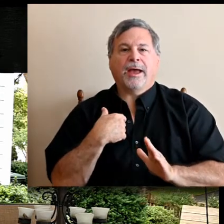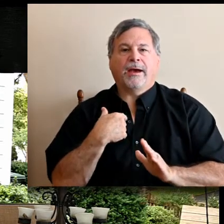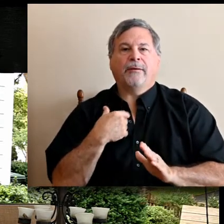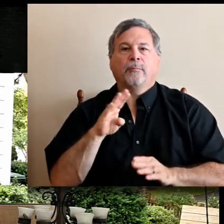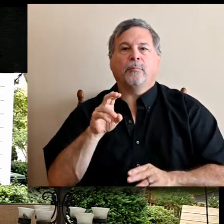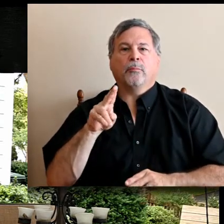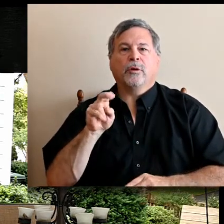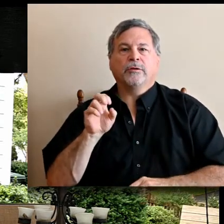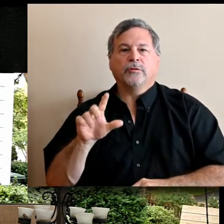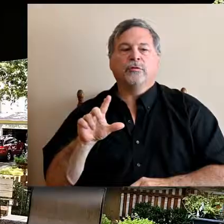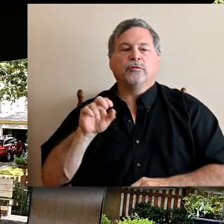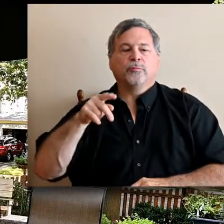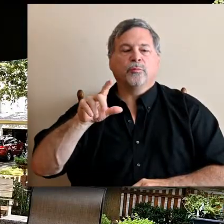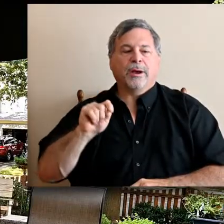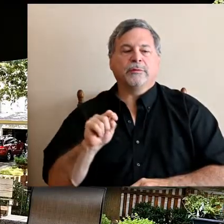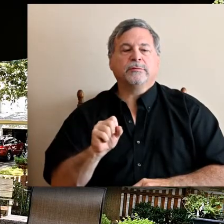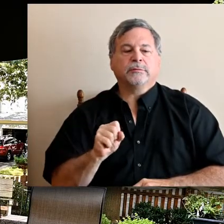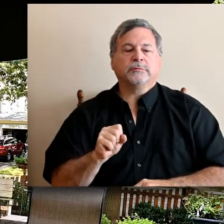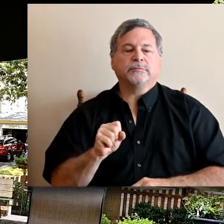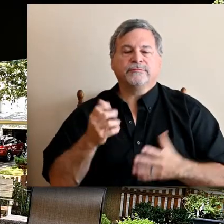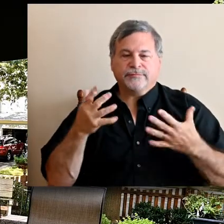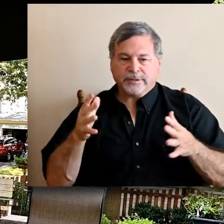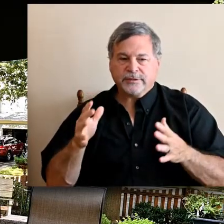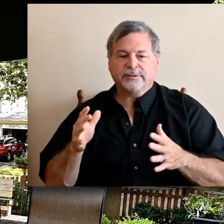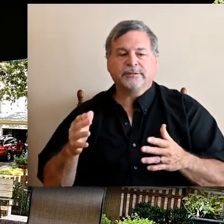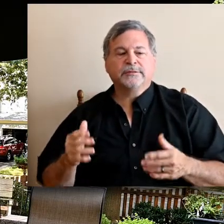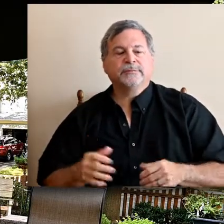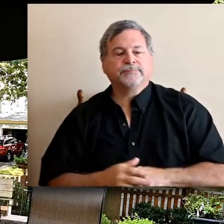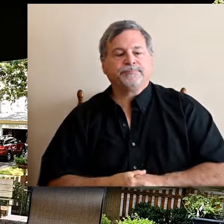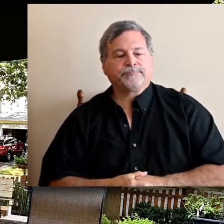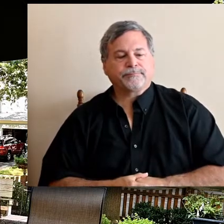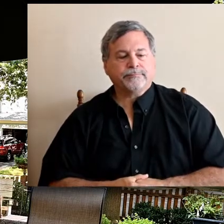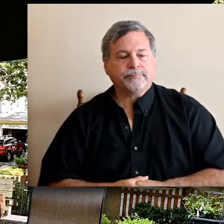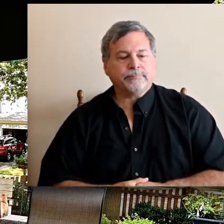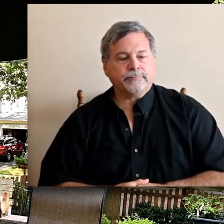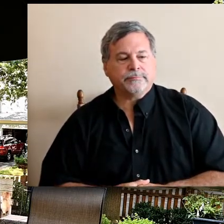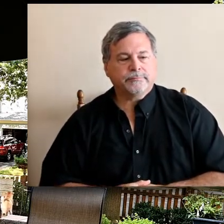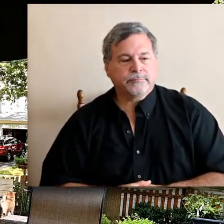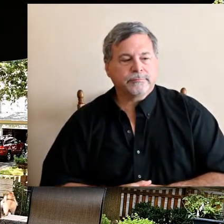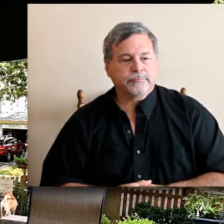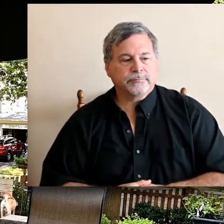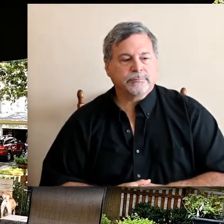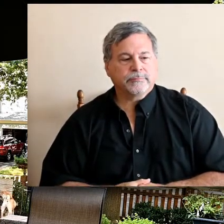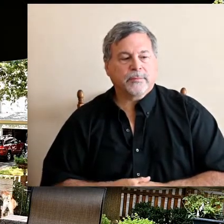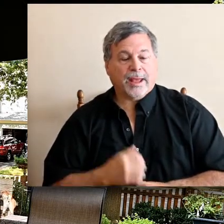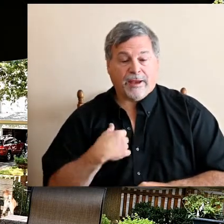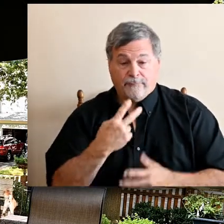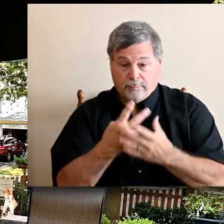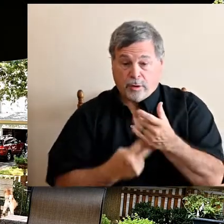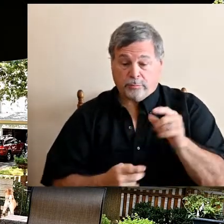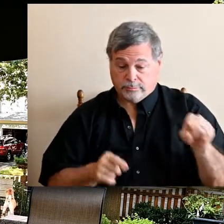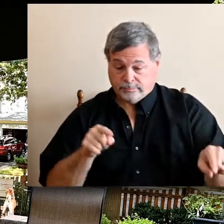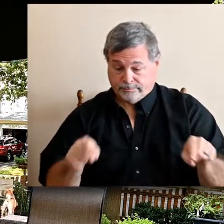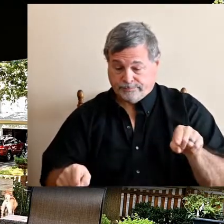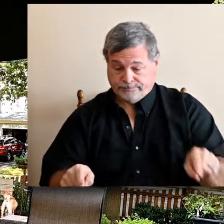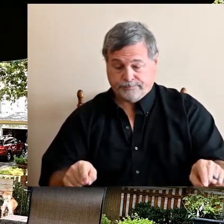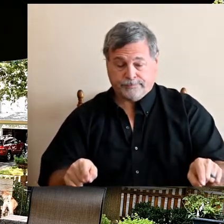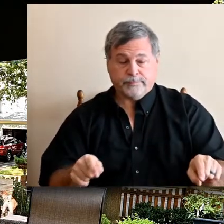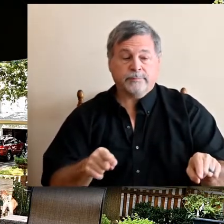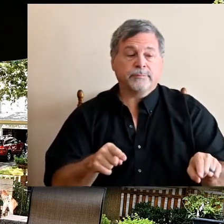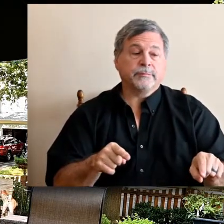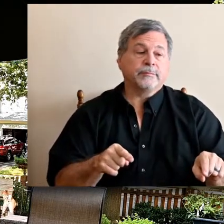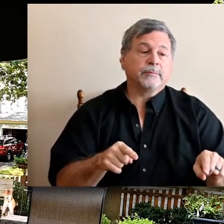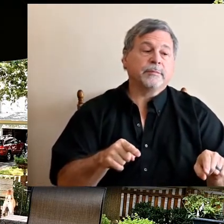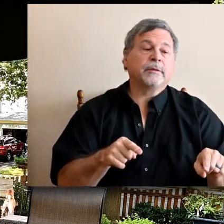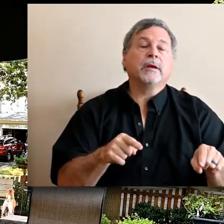sprouts done. I'll show you what they look like. All right, we've gotten done with our two sides. We did the grilled romaine with the